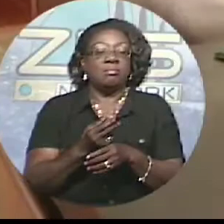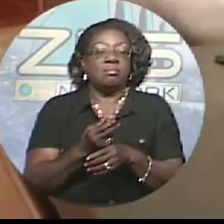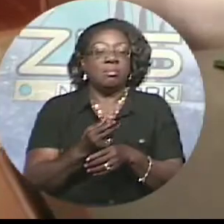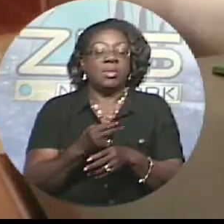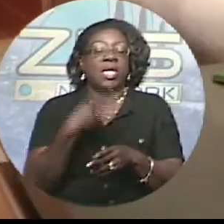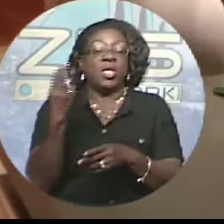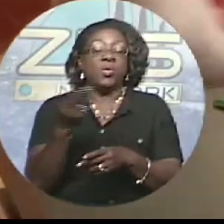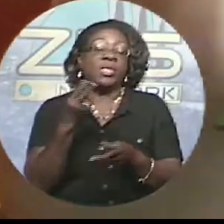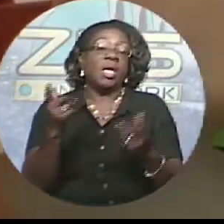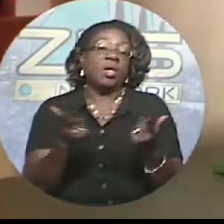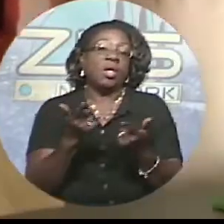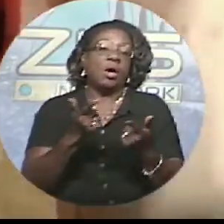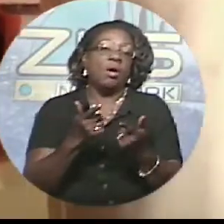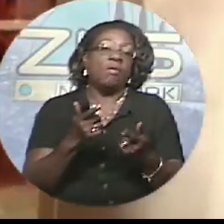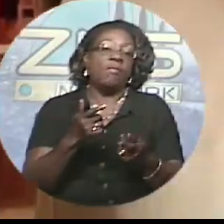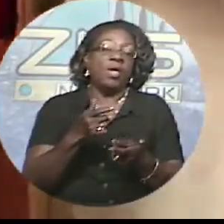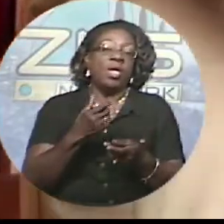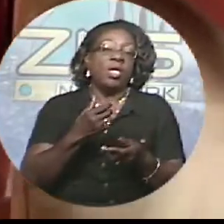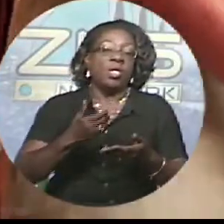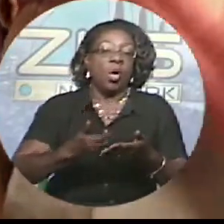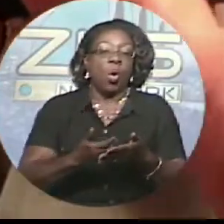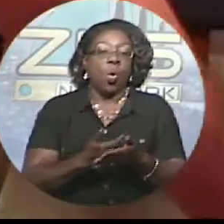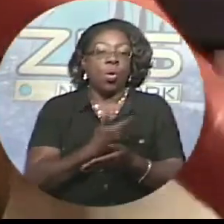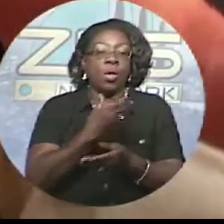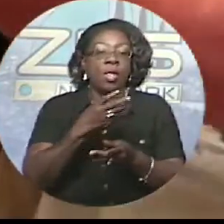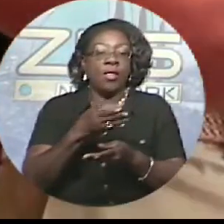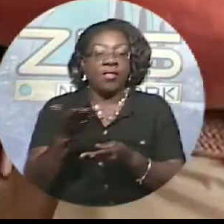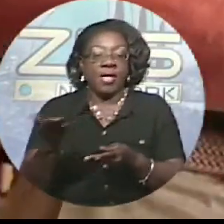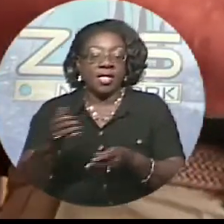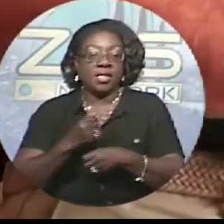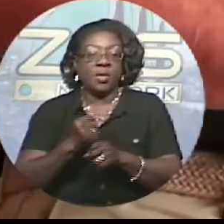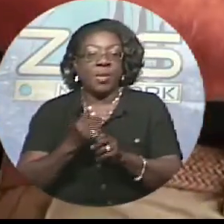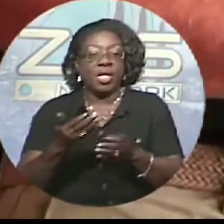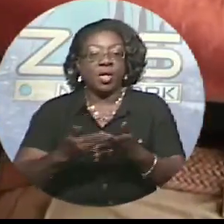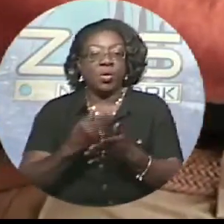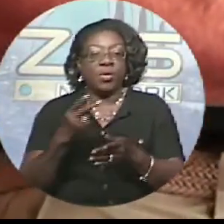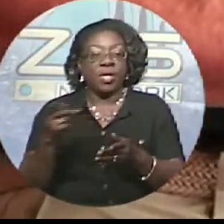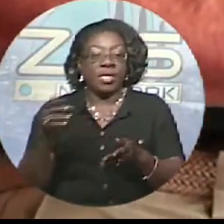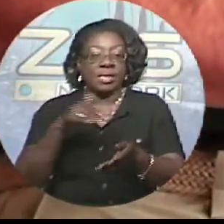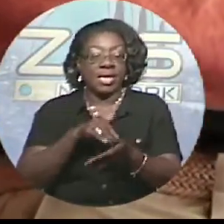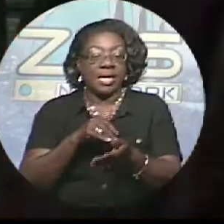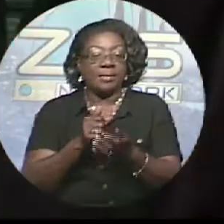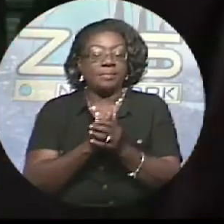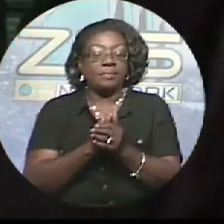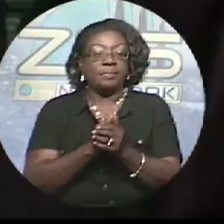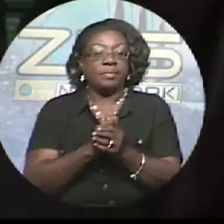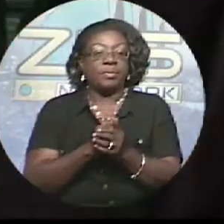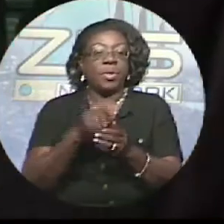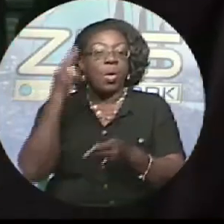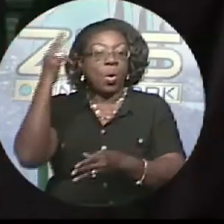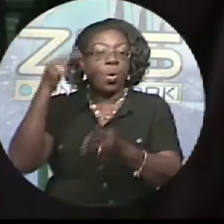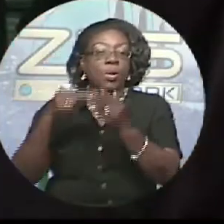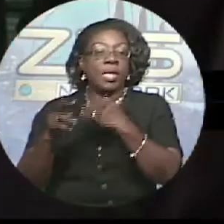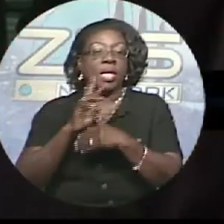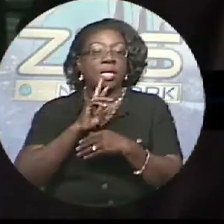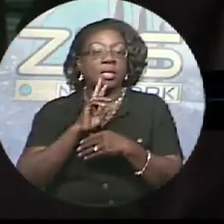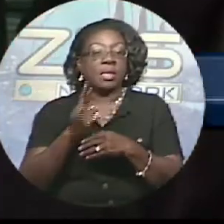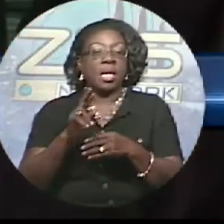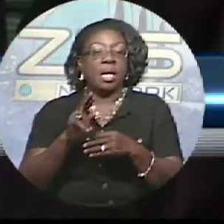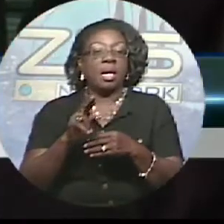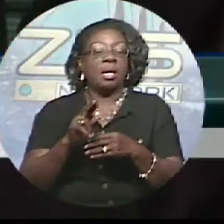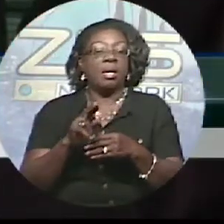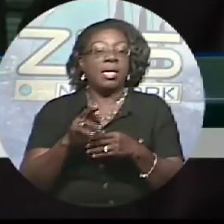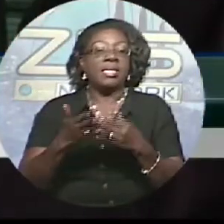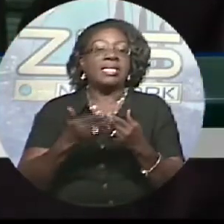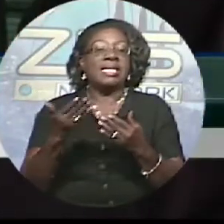Green Lodge program. He notes it's a lot easier to be green than it used to be. Hotels it's a lot easier for